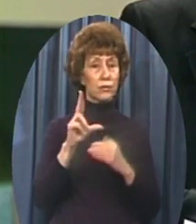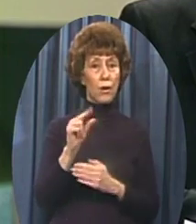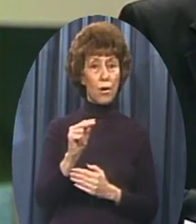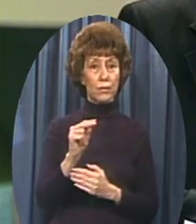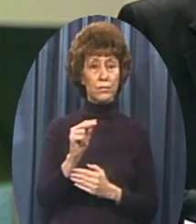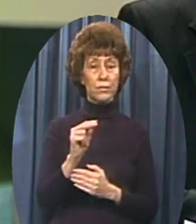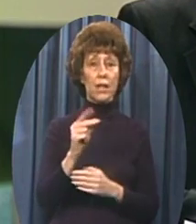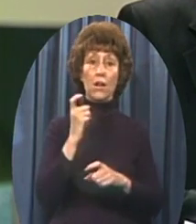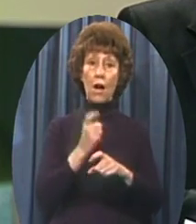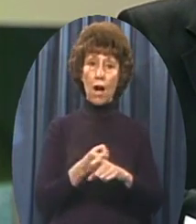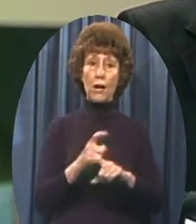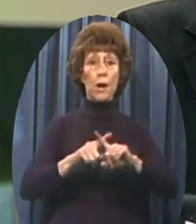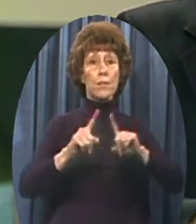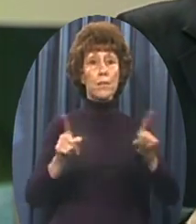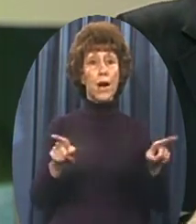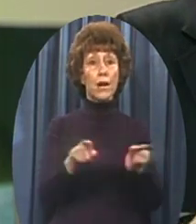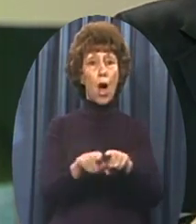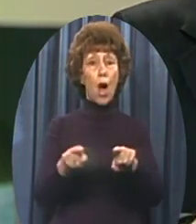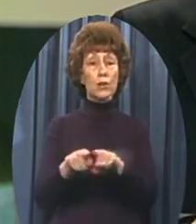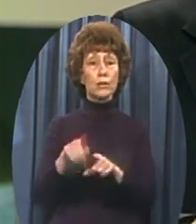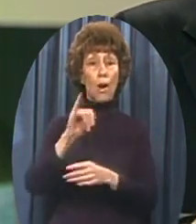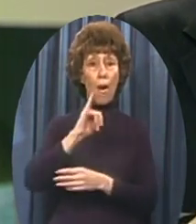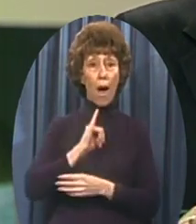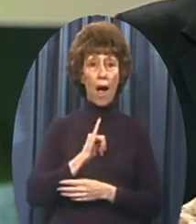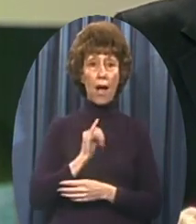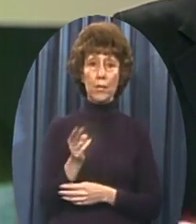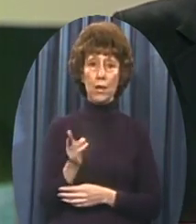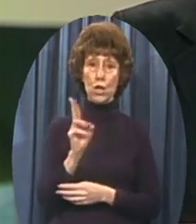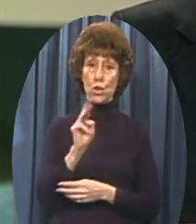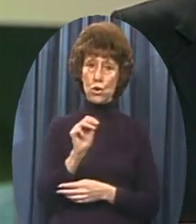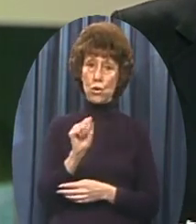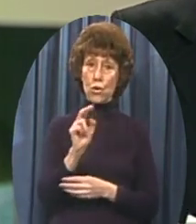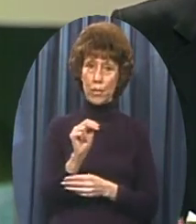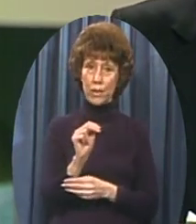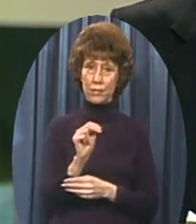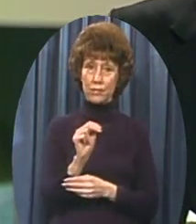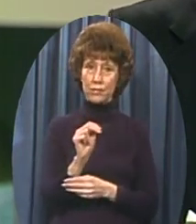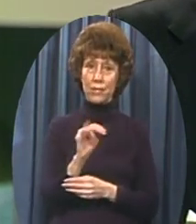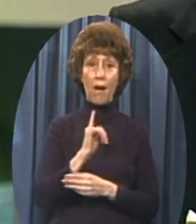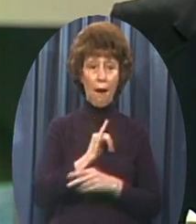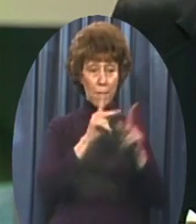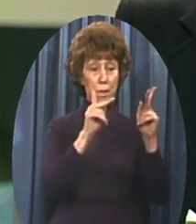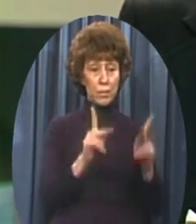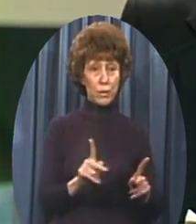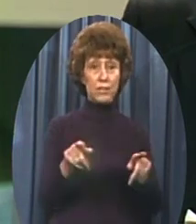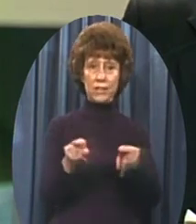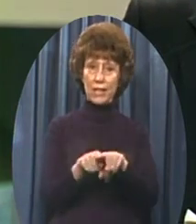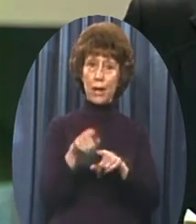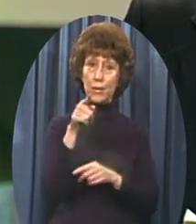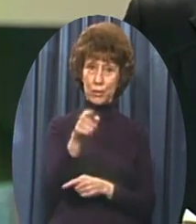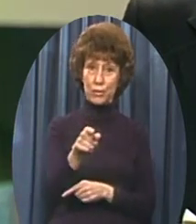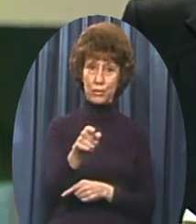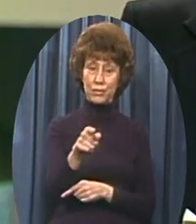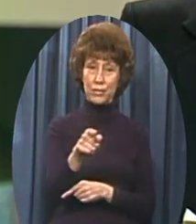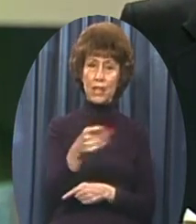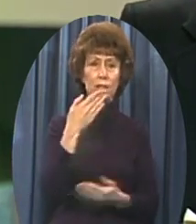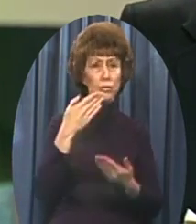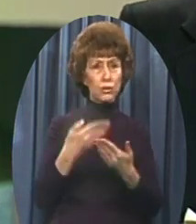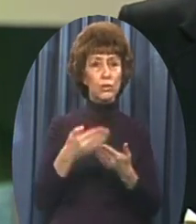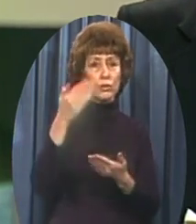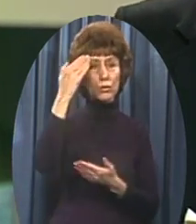human. It's good to know you're standing with me and praying for me. And we'll be preaching in just a few moments